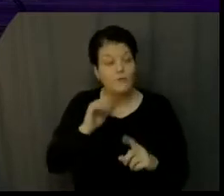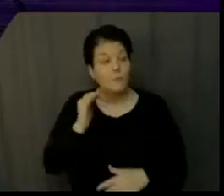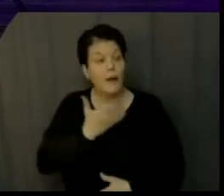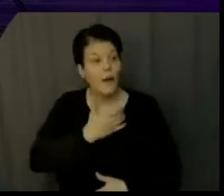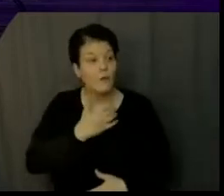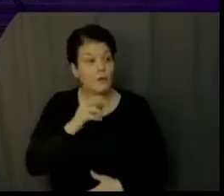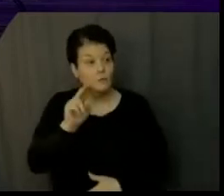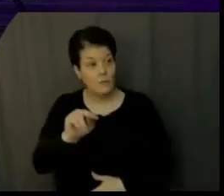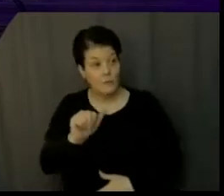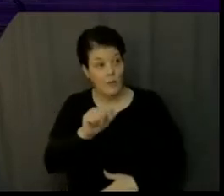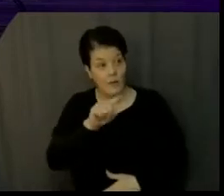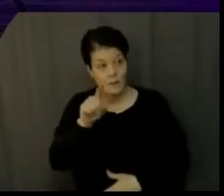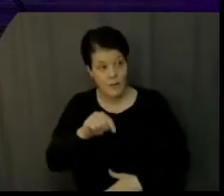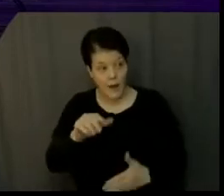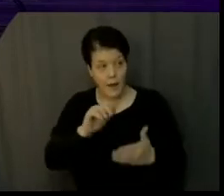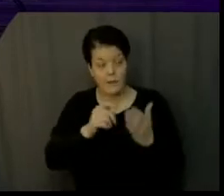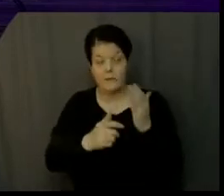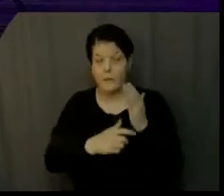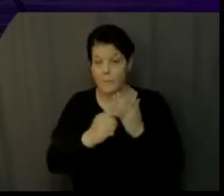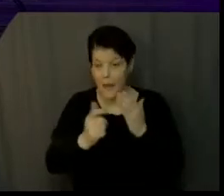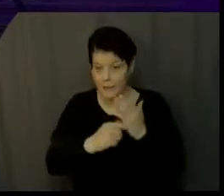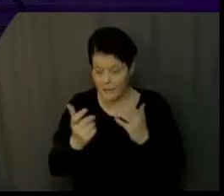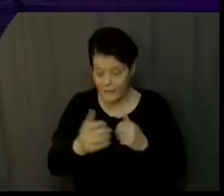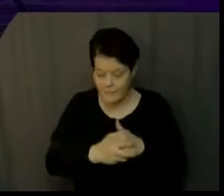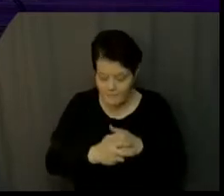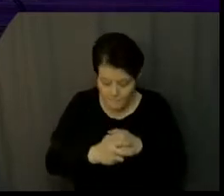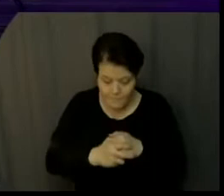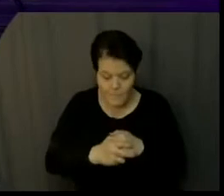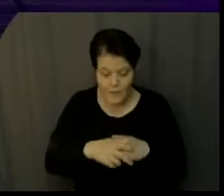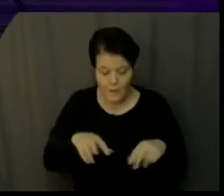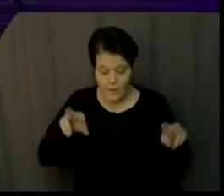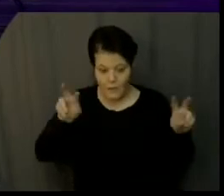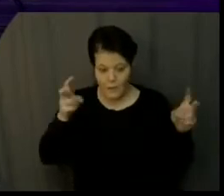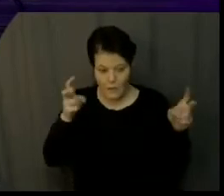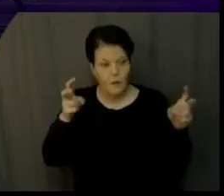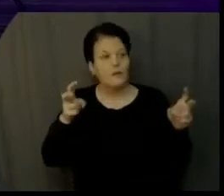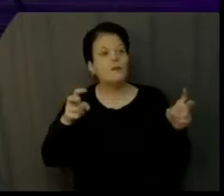we produce. And this is what means of